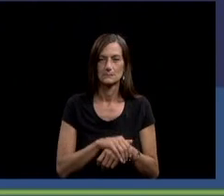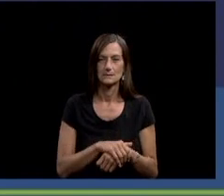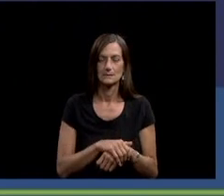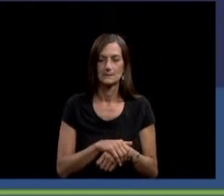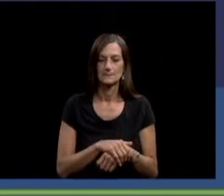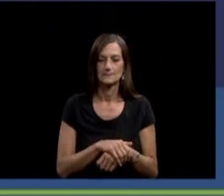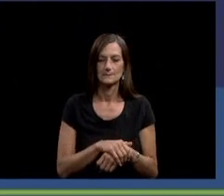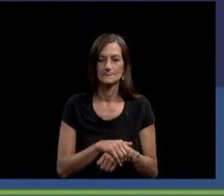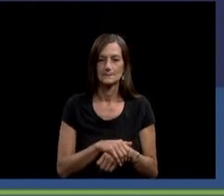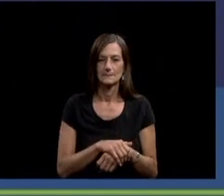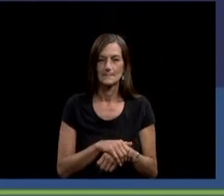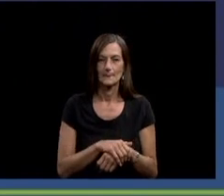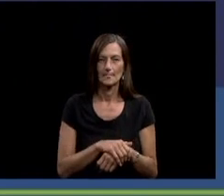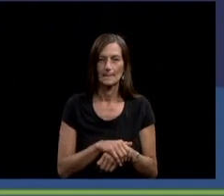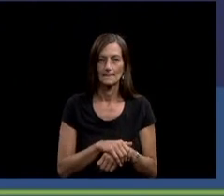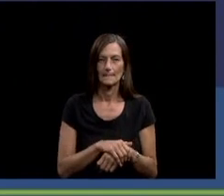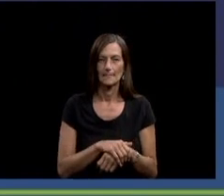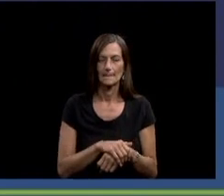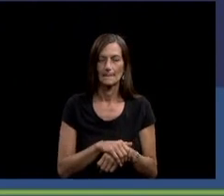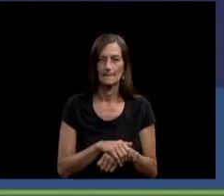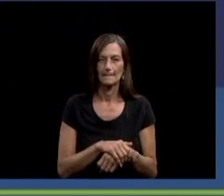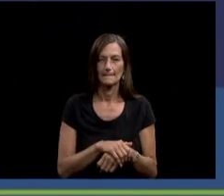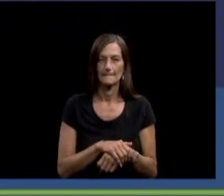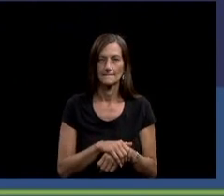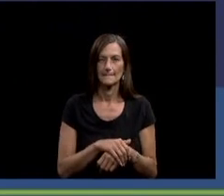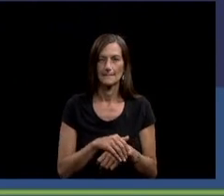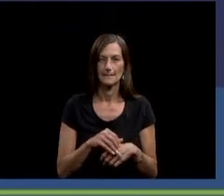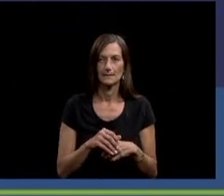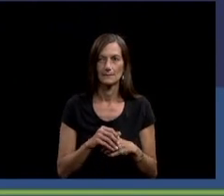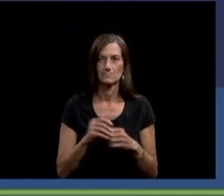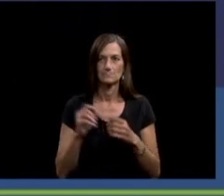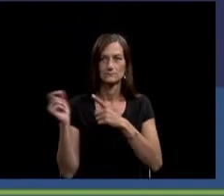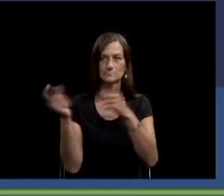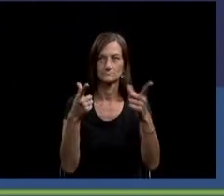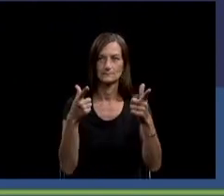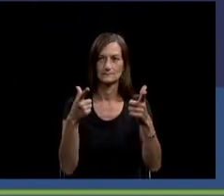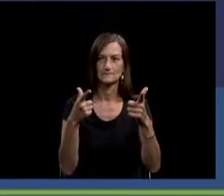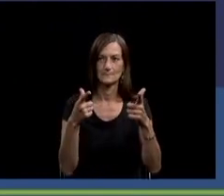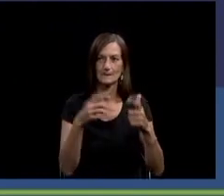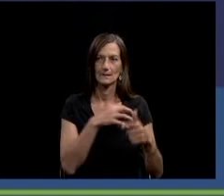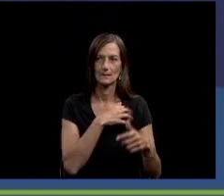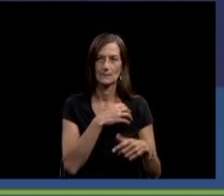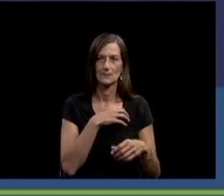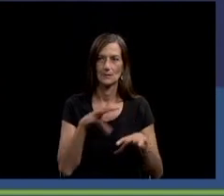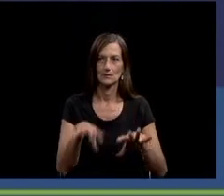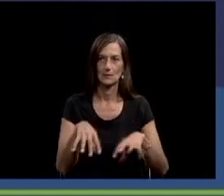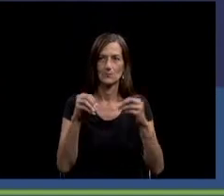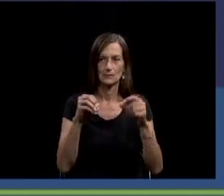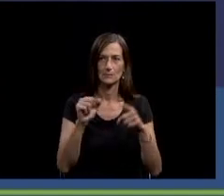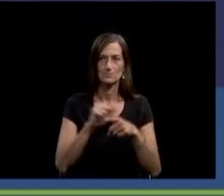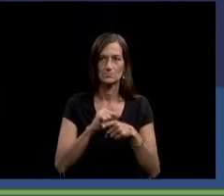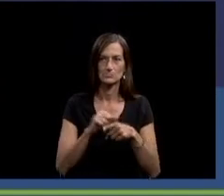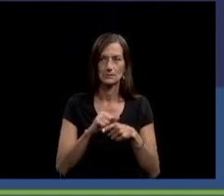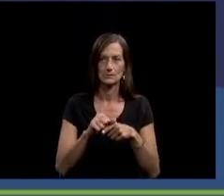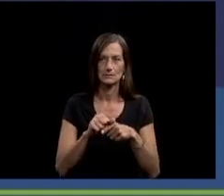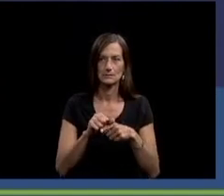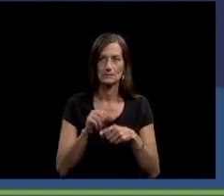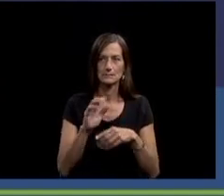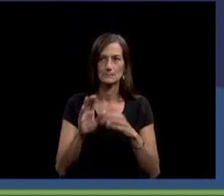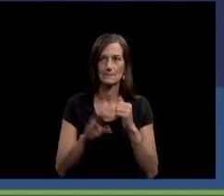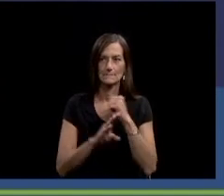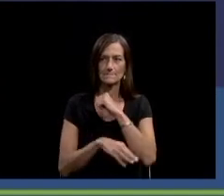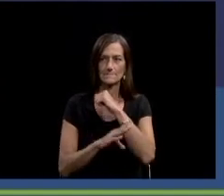training for all Central Texas law enforcement. This September, we're going to host a class called Understanding Human Performance in